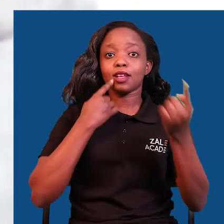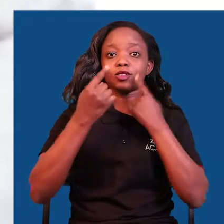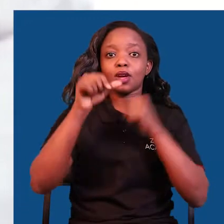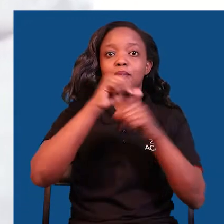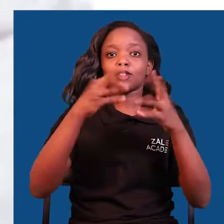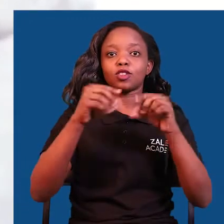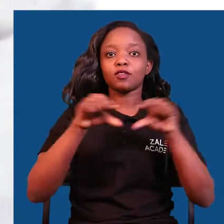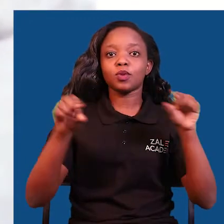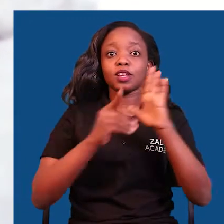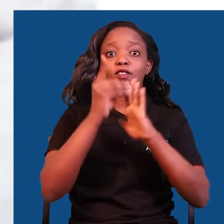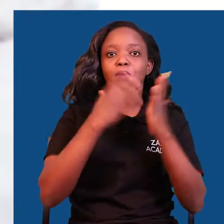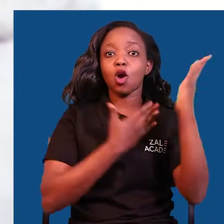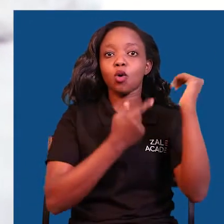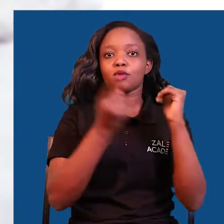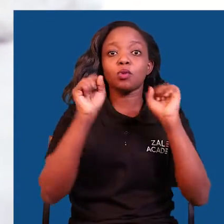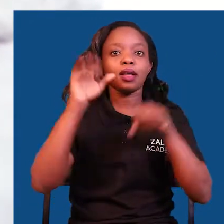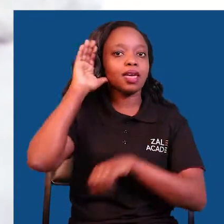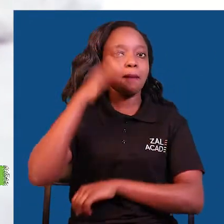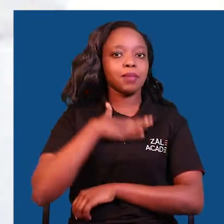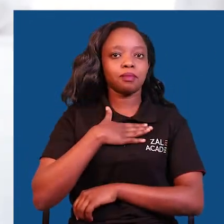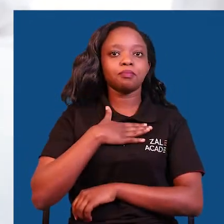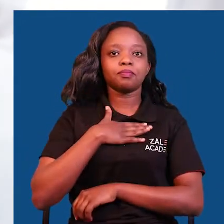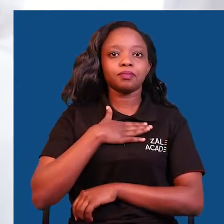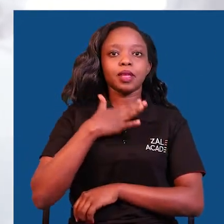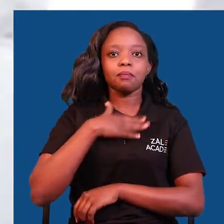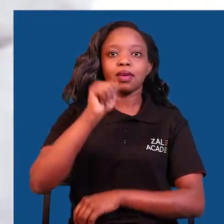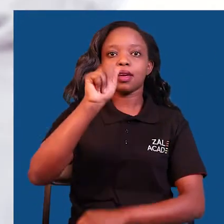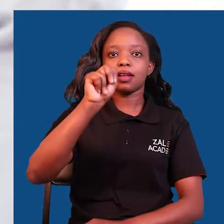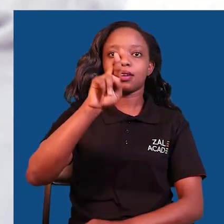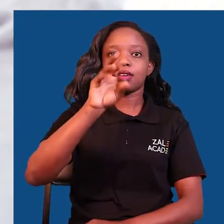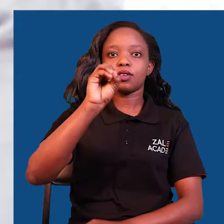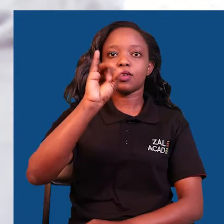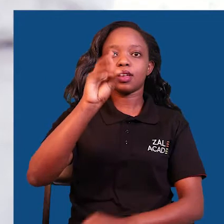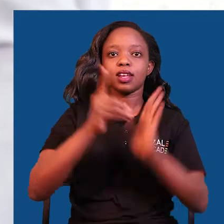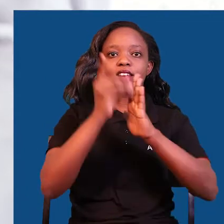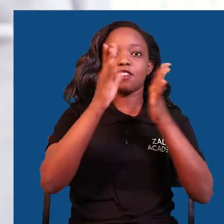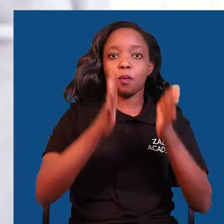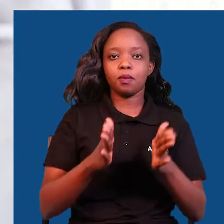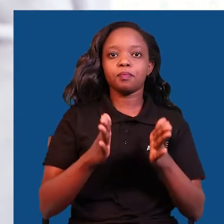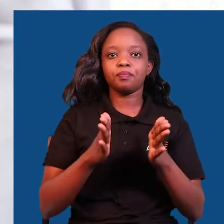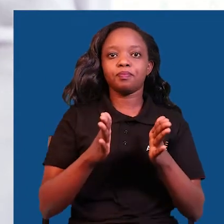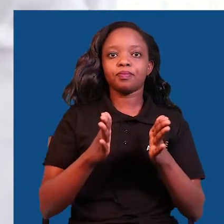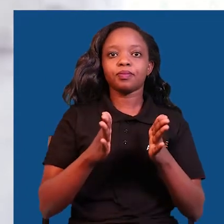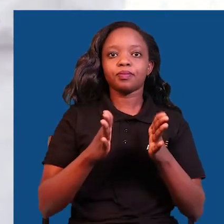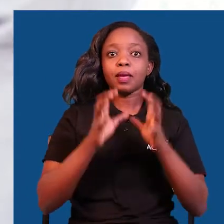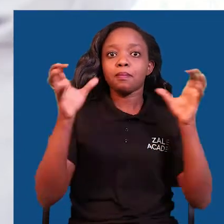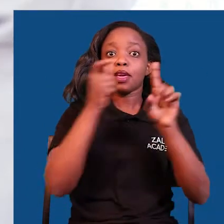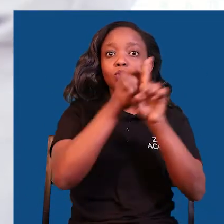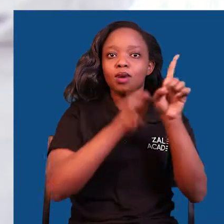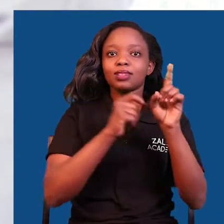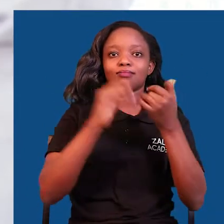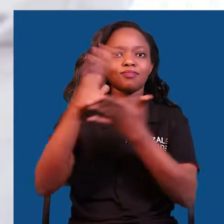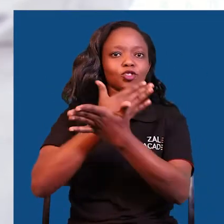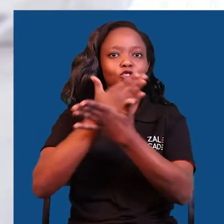here to talk about software development. I hope all of you can hear me. I'm an Android developer, to be specific. Big words are